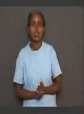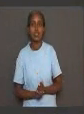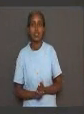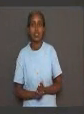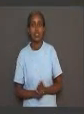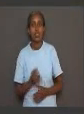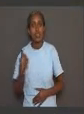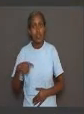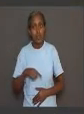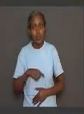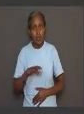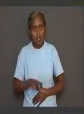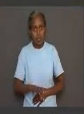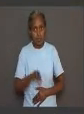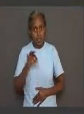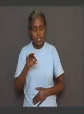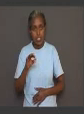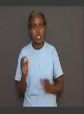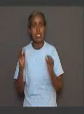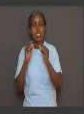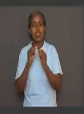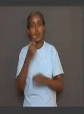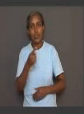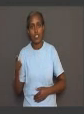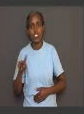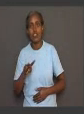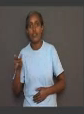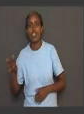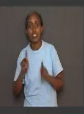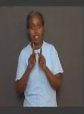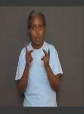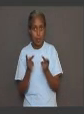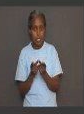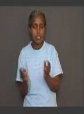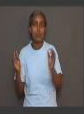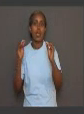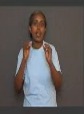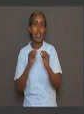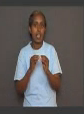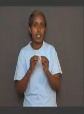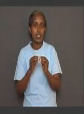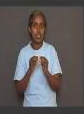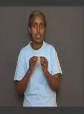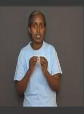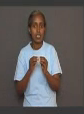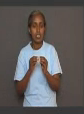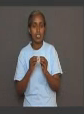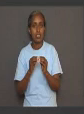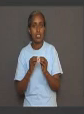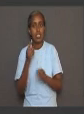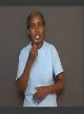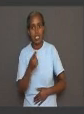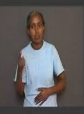We can find the sum of each vector pair by adding their respective